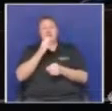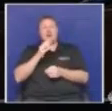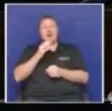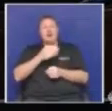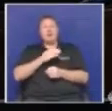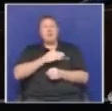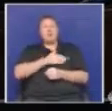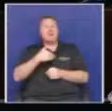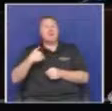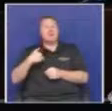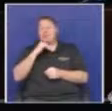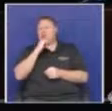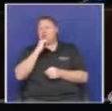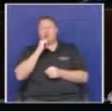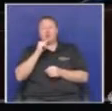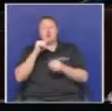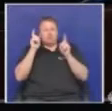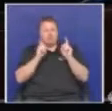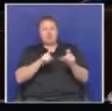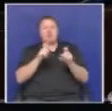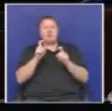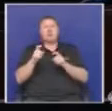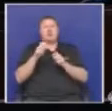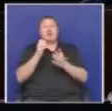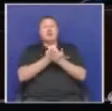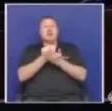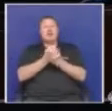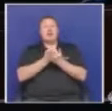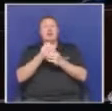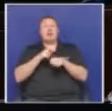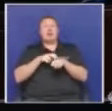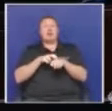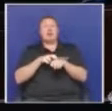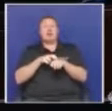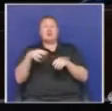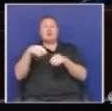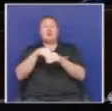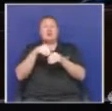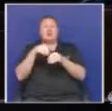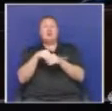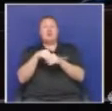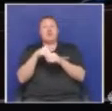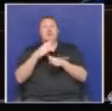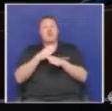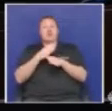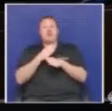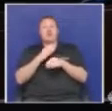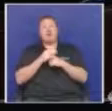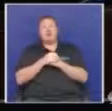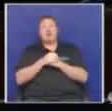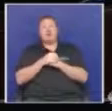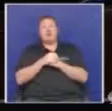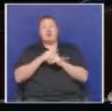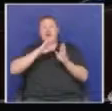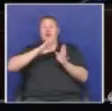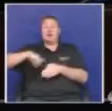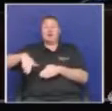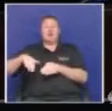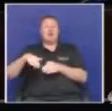shall not be obliged by economic necessity to engage in labor to the neglect of